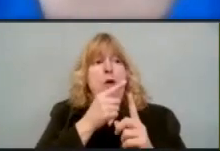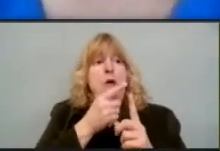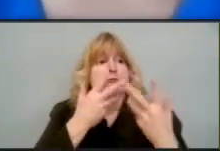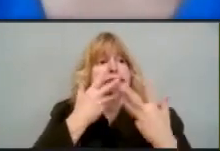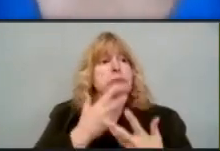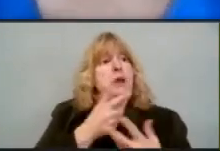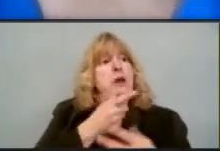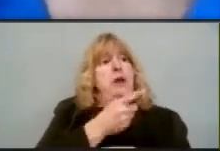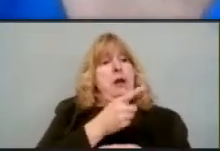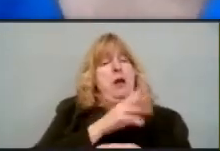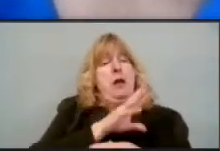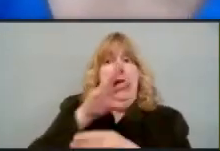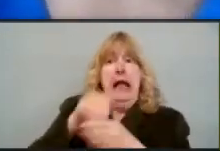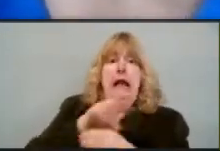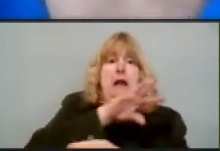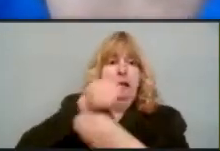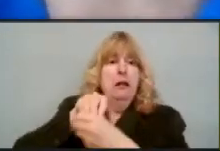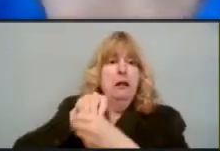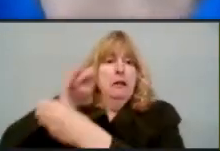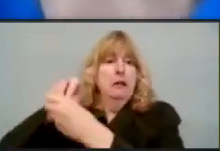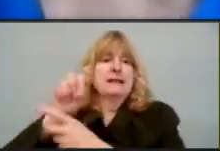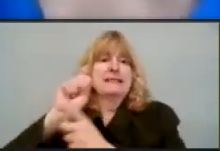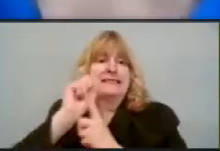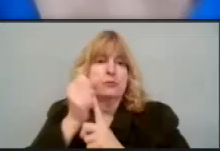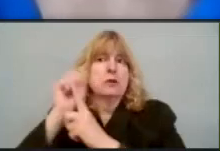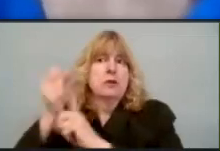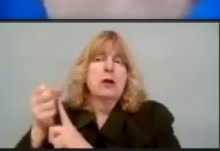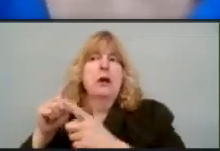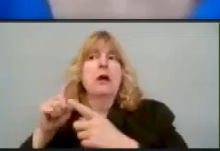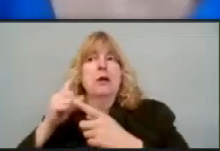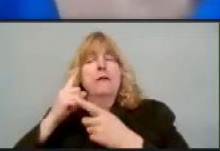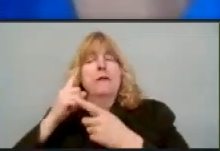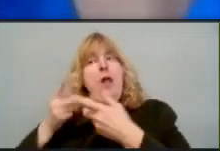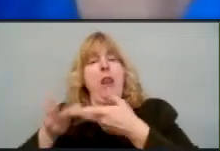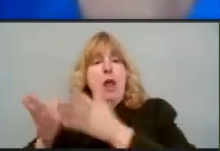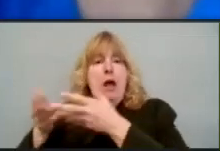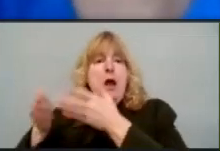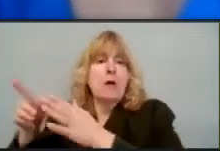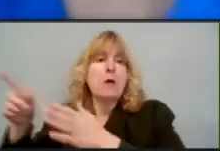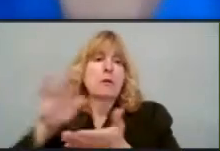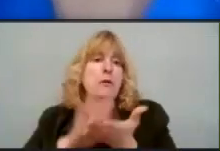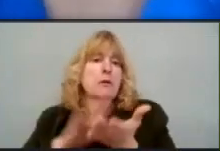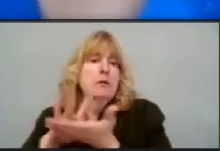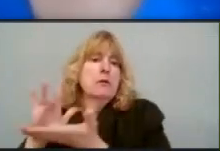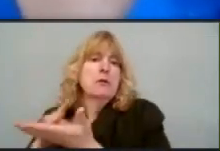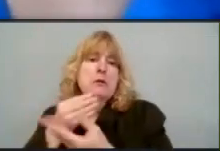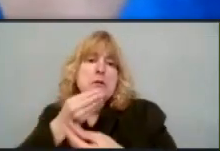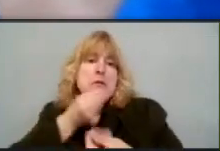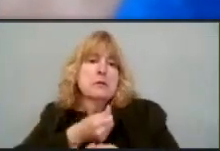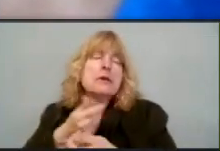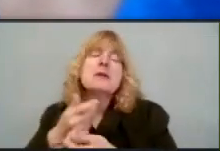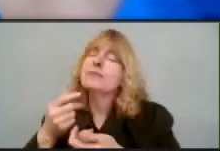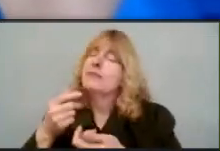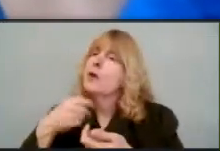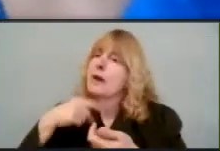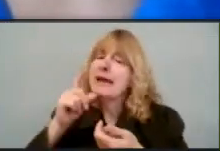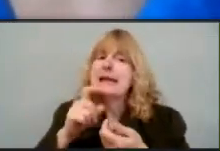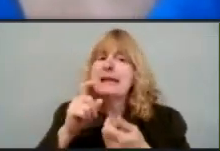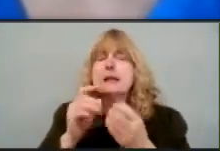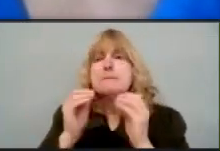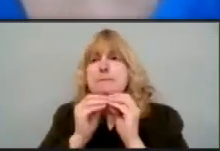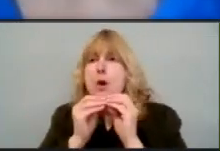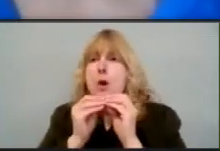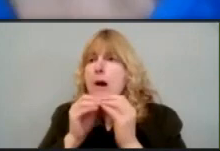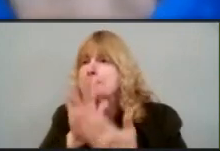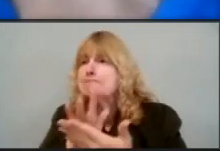So we're going to need to have more conversation about this because we have to focus more on our social, emotional, and